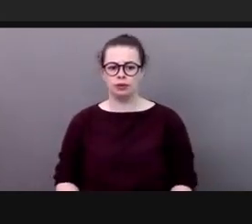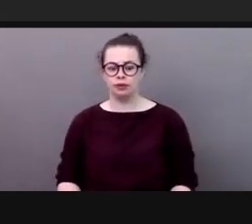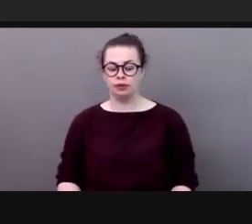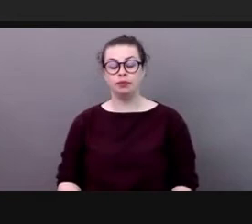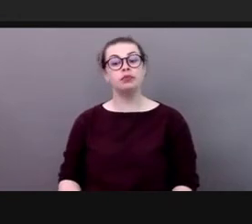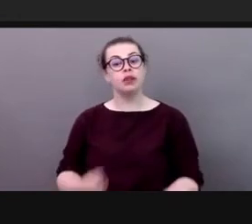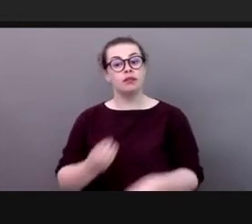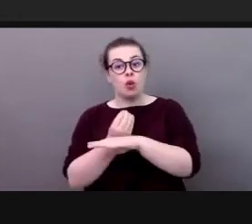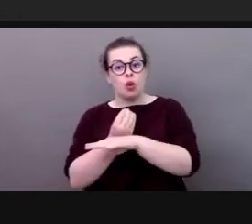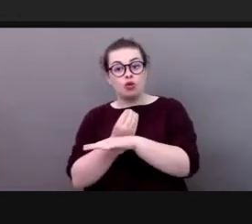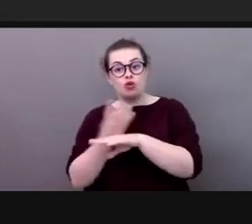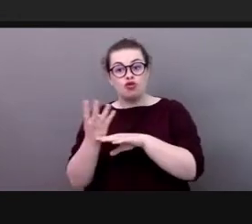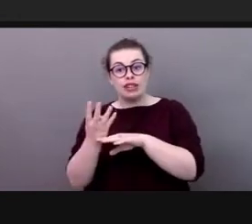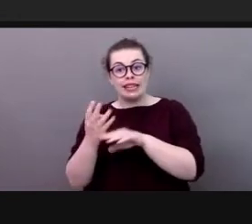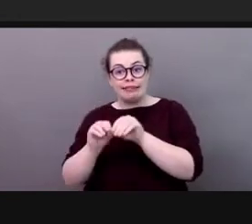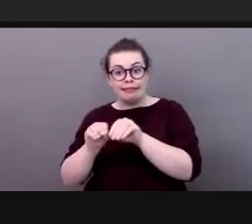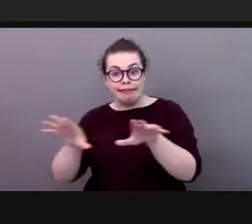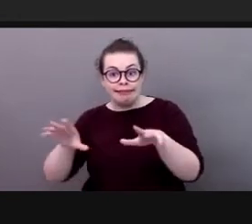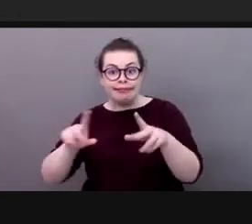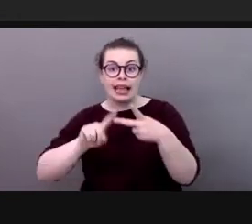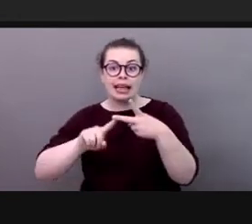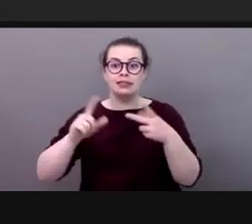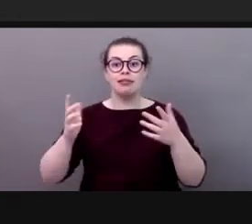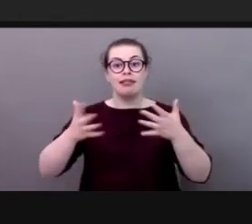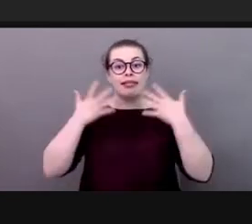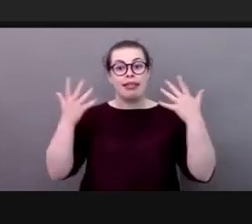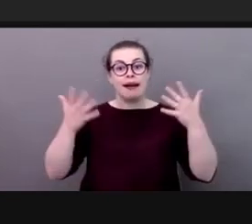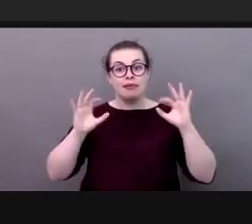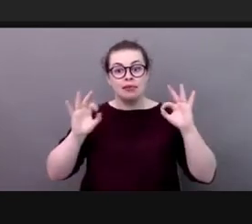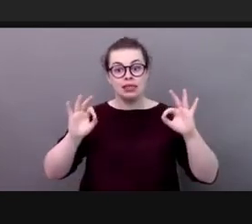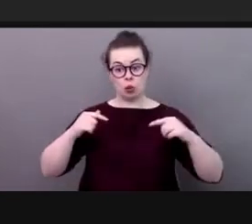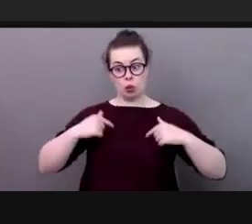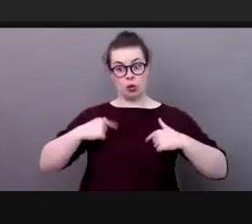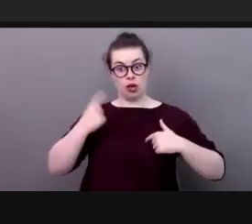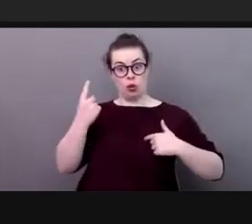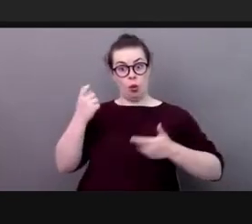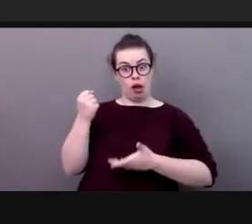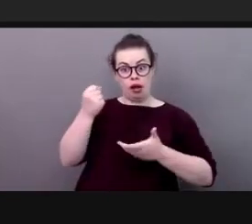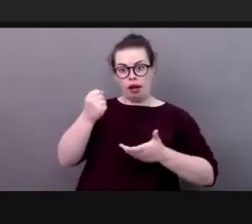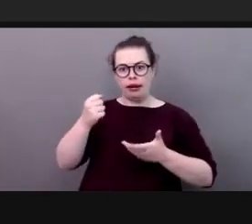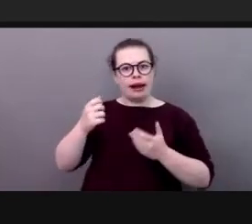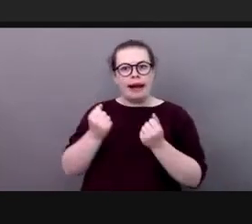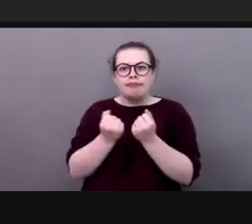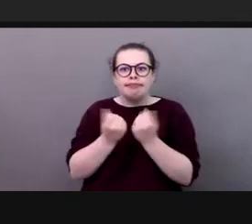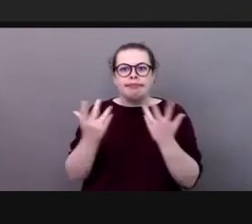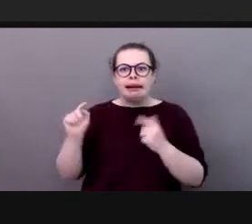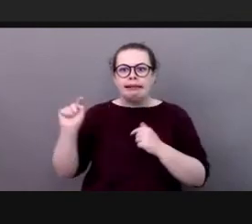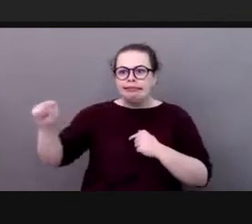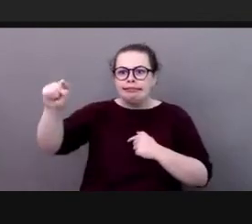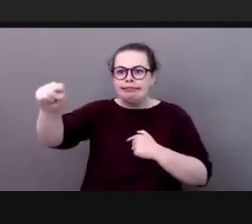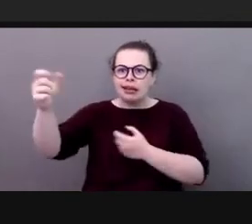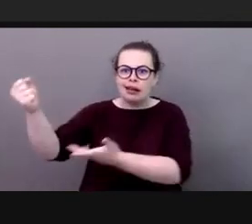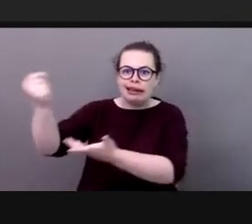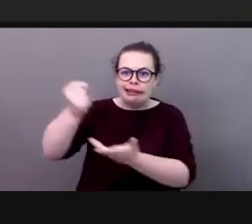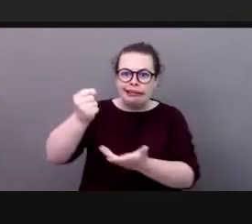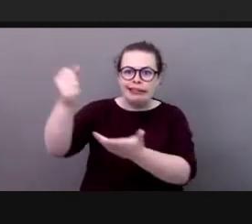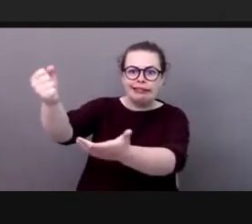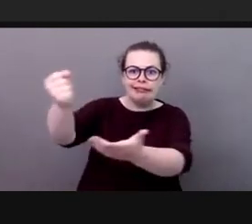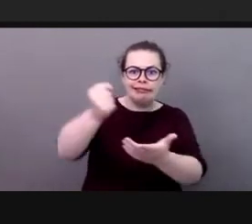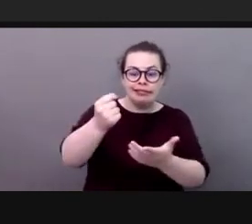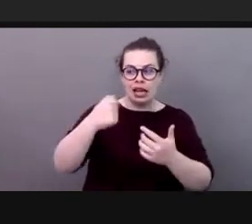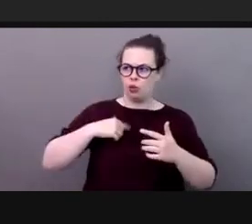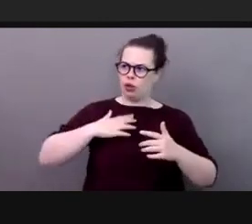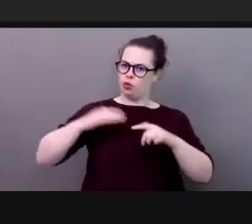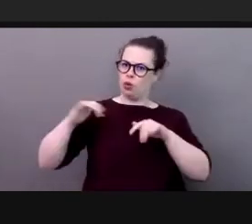on climate as well, we want to be aligned with other donors and other donors, meaning also with